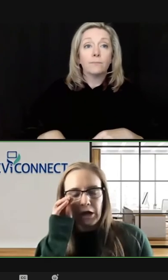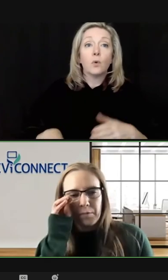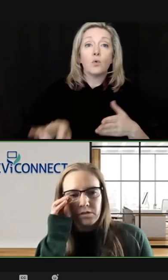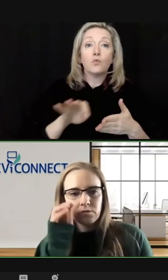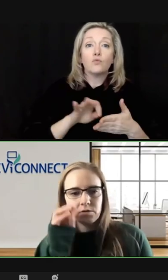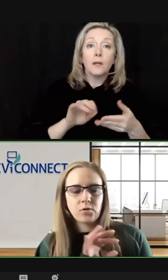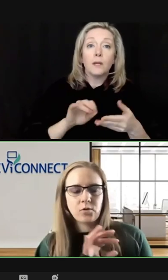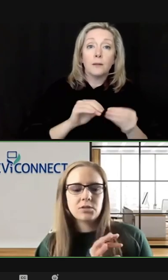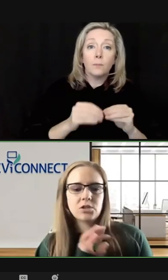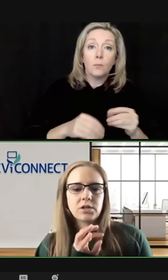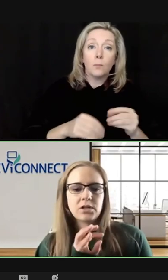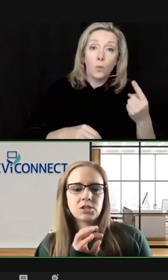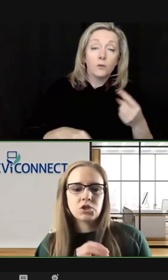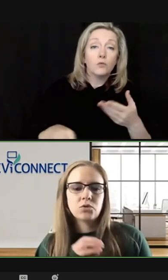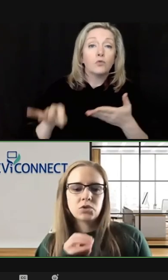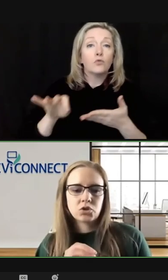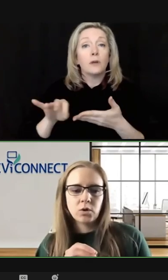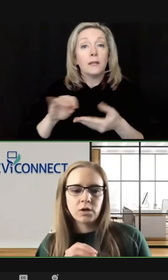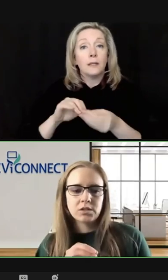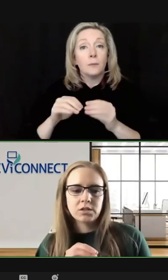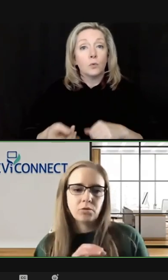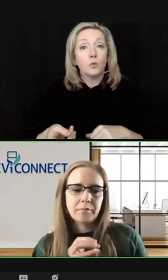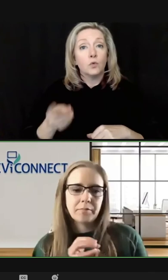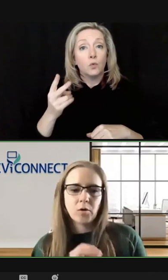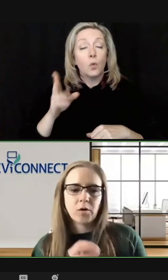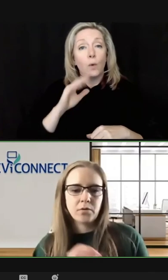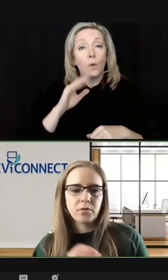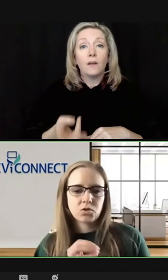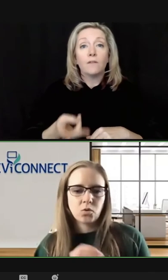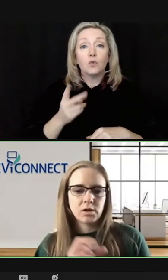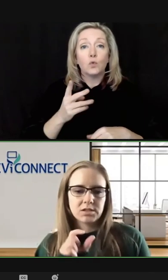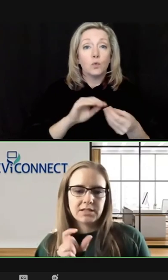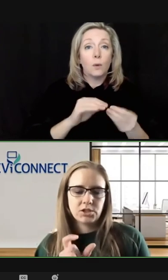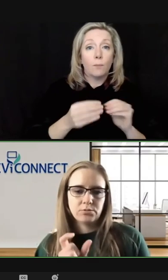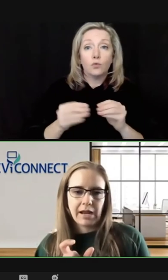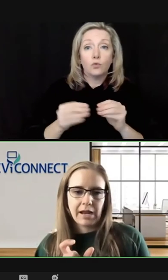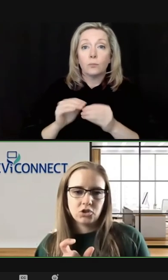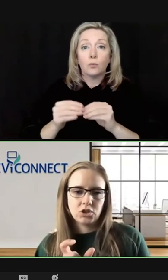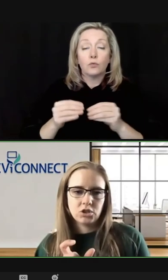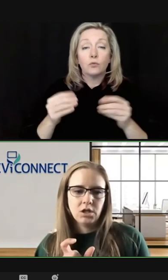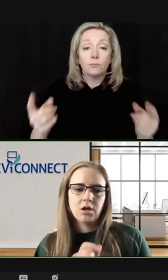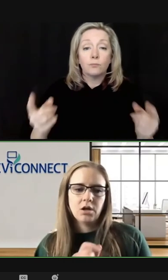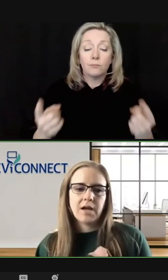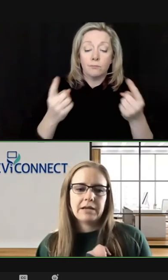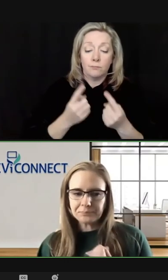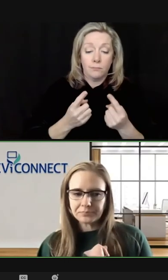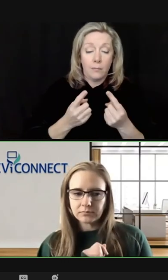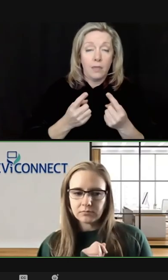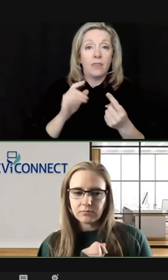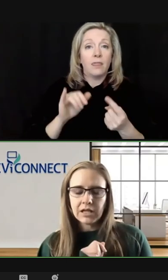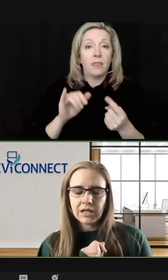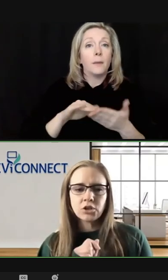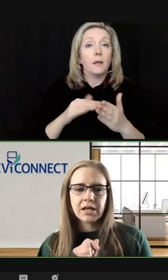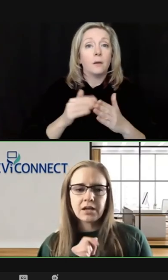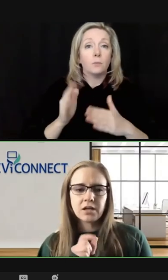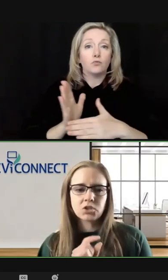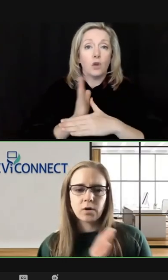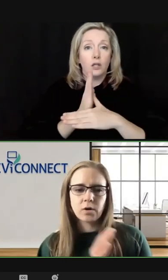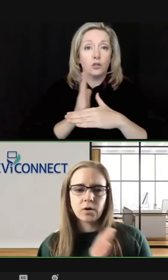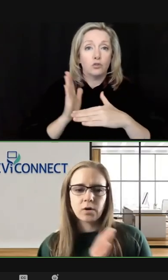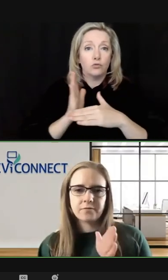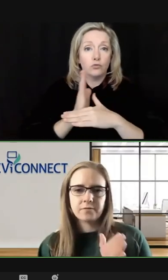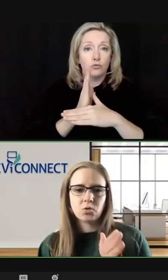2, those forms, you'll get 2 scores, and you'll report both scores. That's your range, okay? And you'll